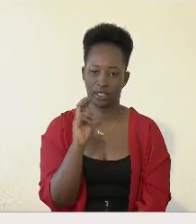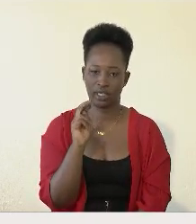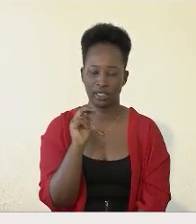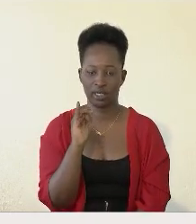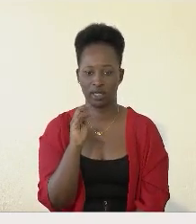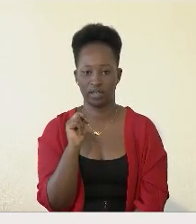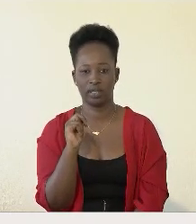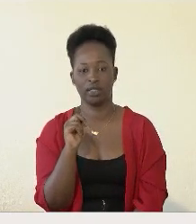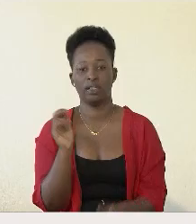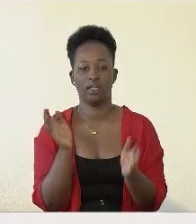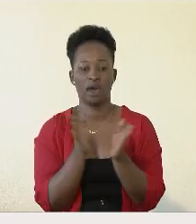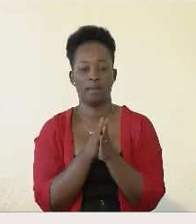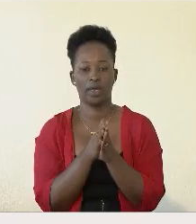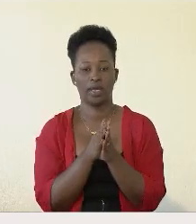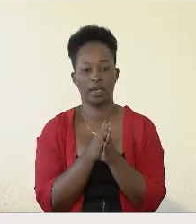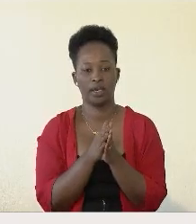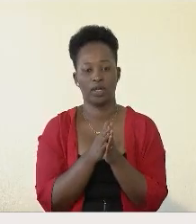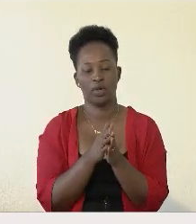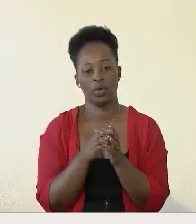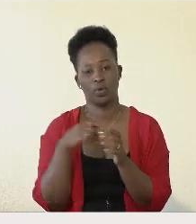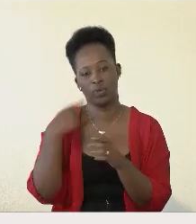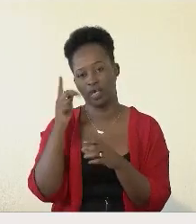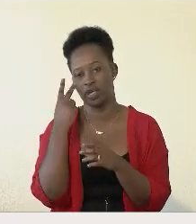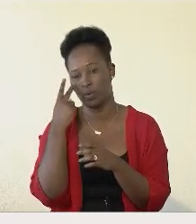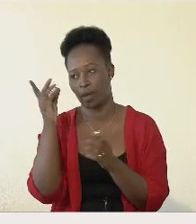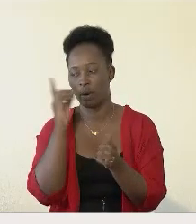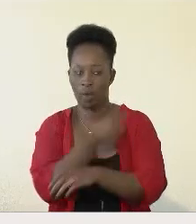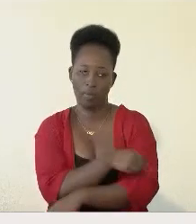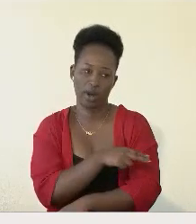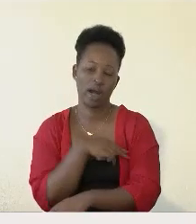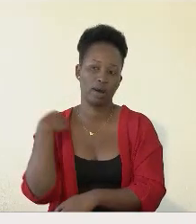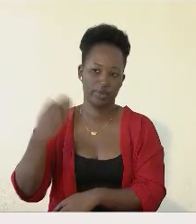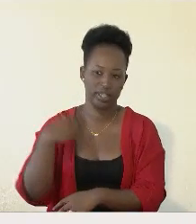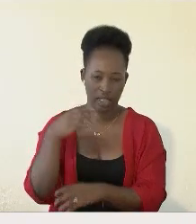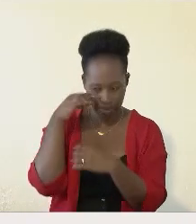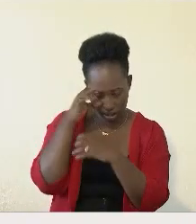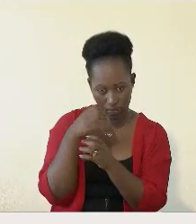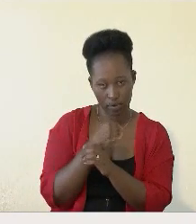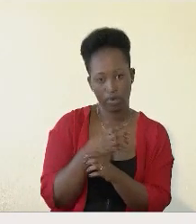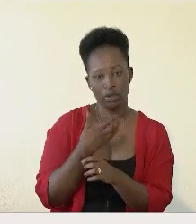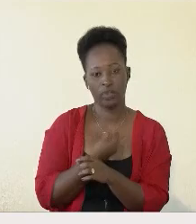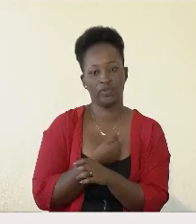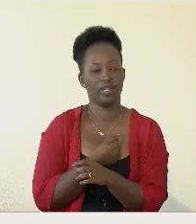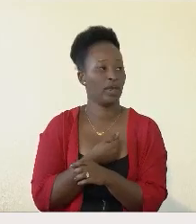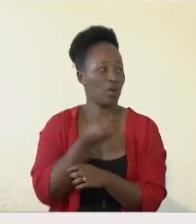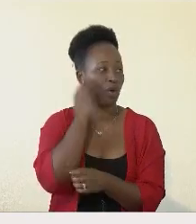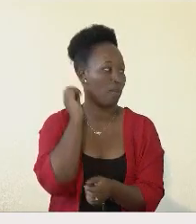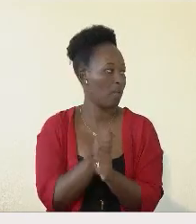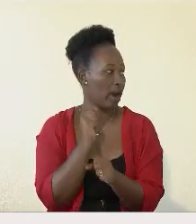proteins, as well as visit the doctor regularly and medical checkups. So we have a number of